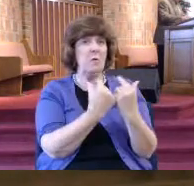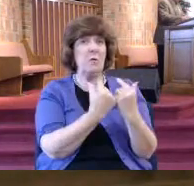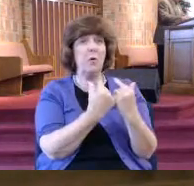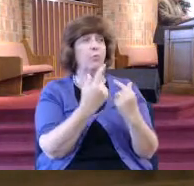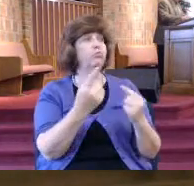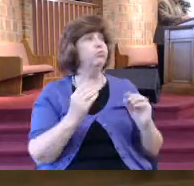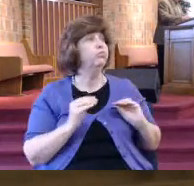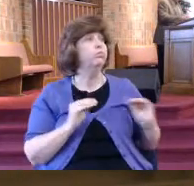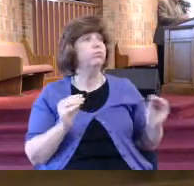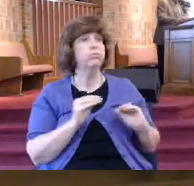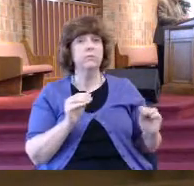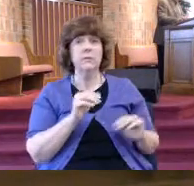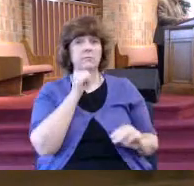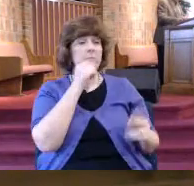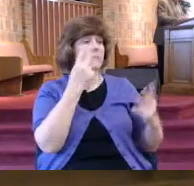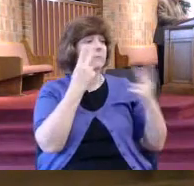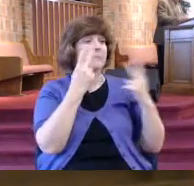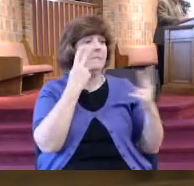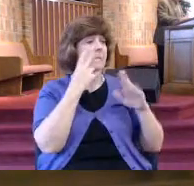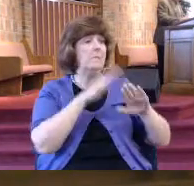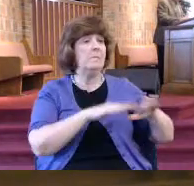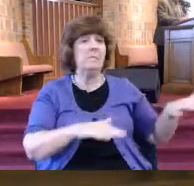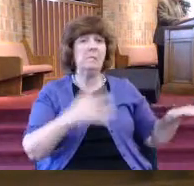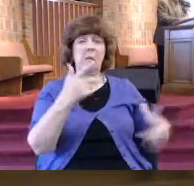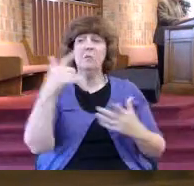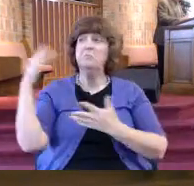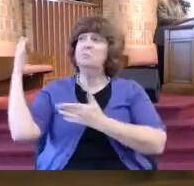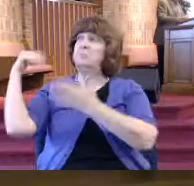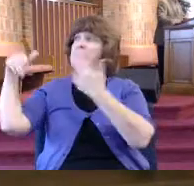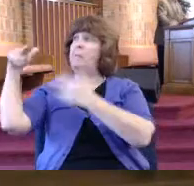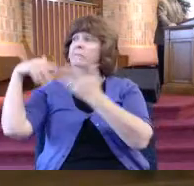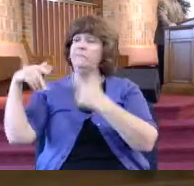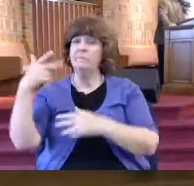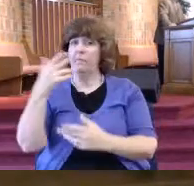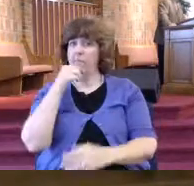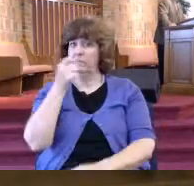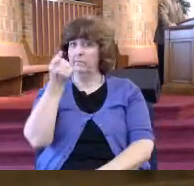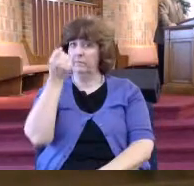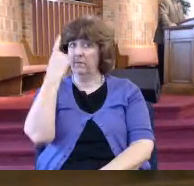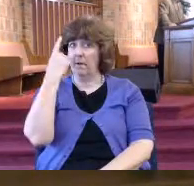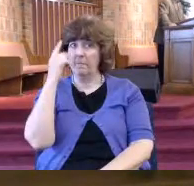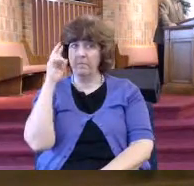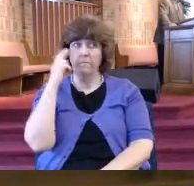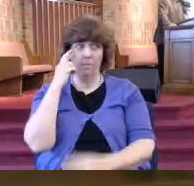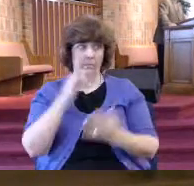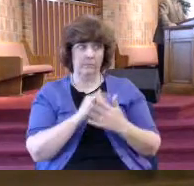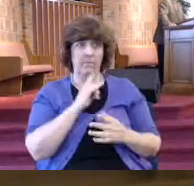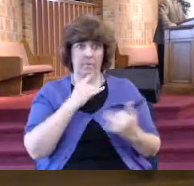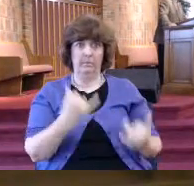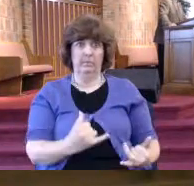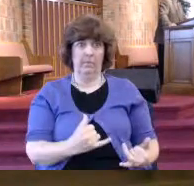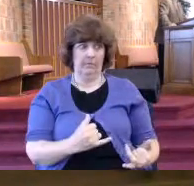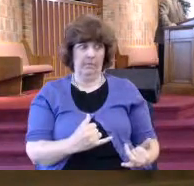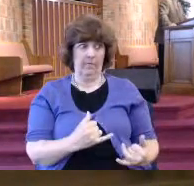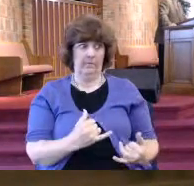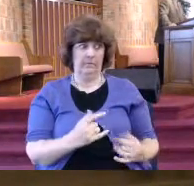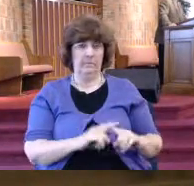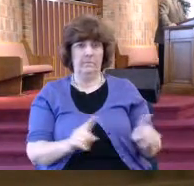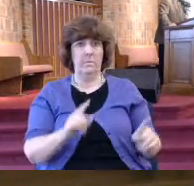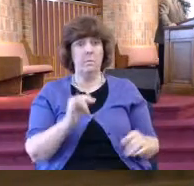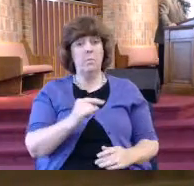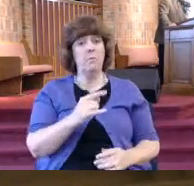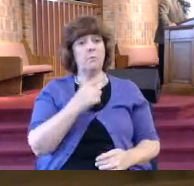connection to some of our children, you may not see just how closely that holds true. Our public